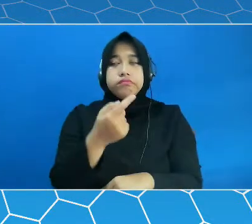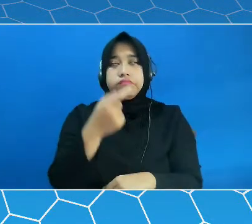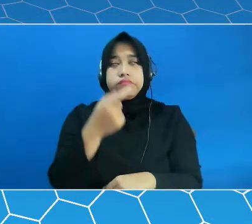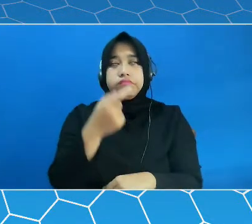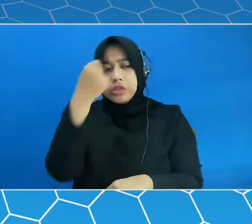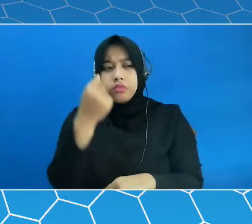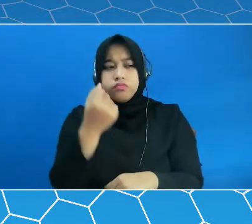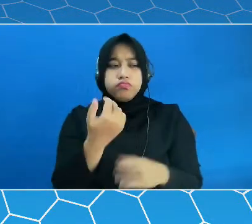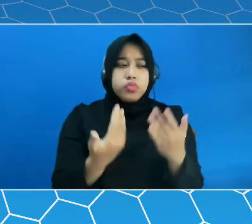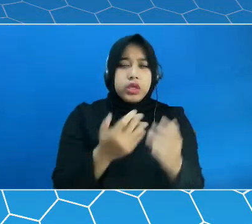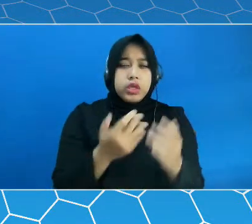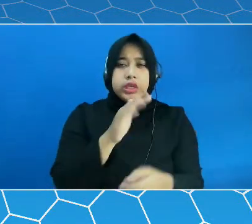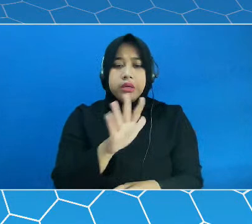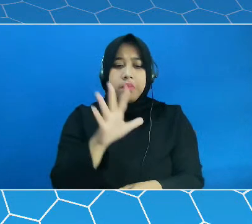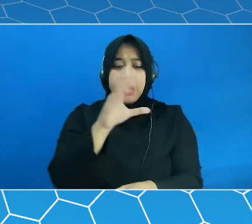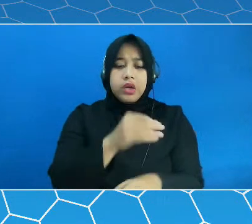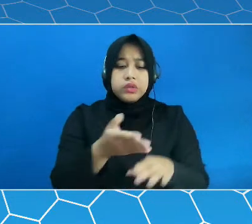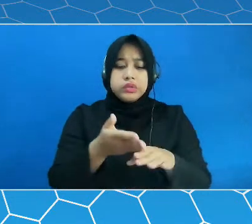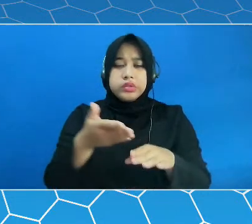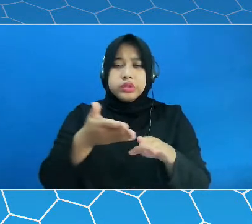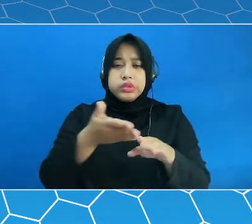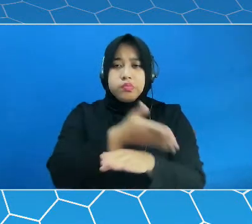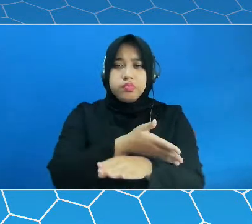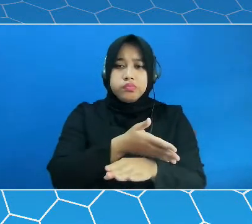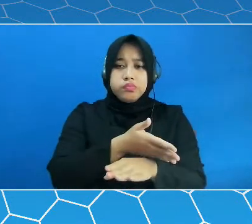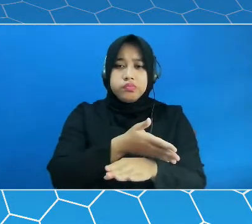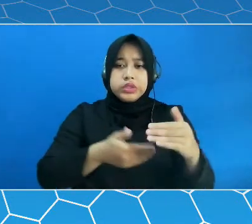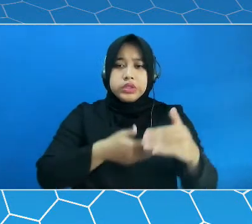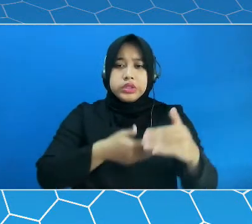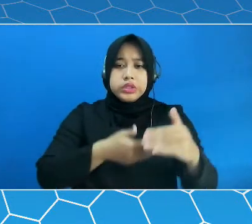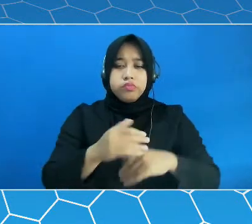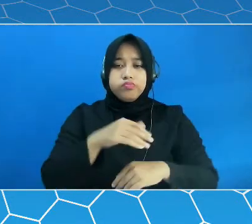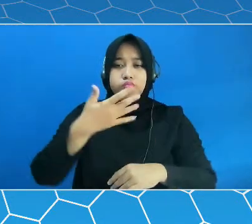5 days. Next slide, please.